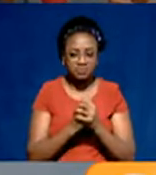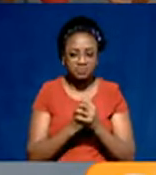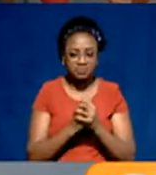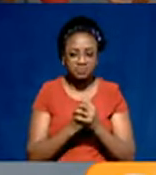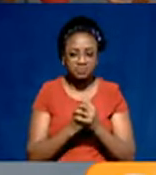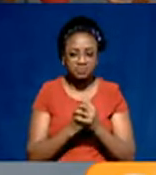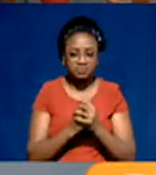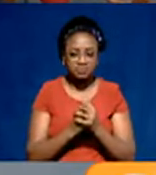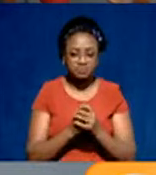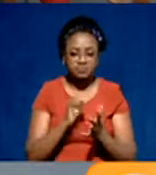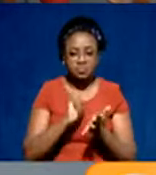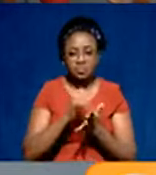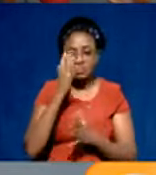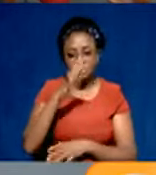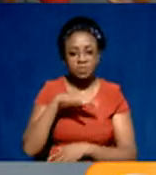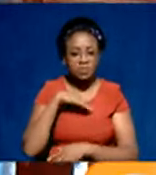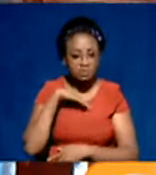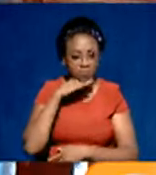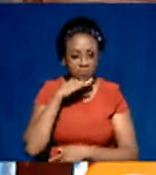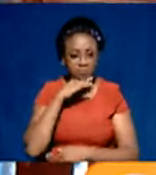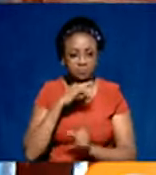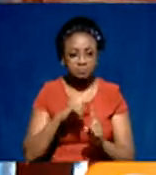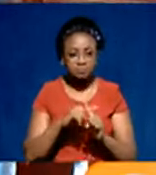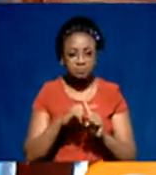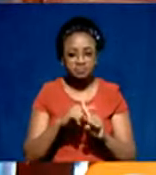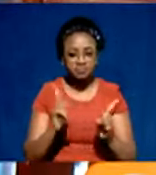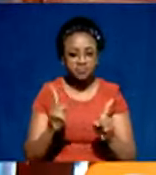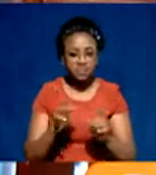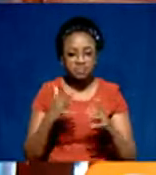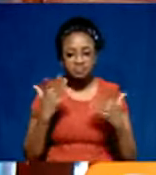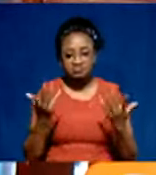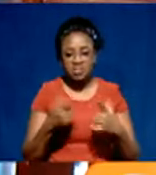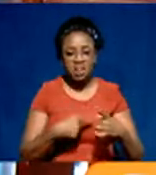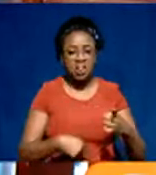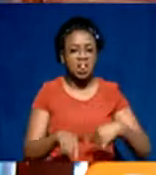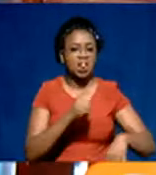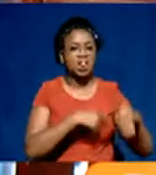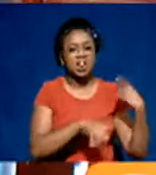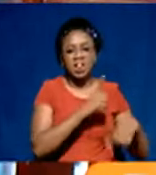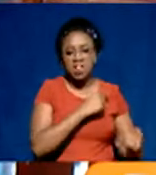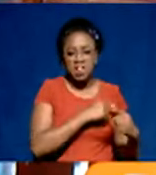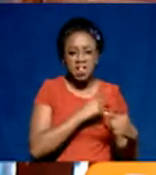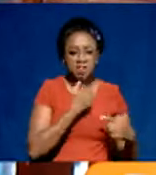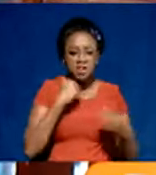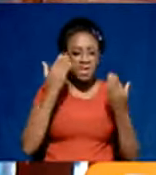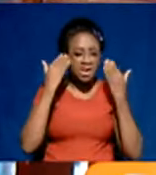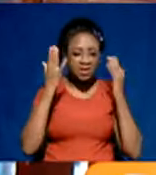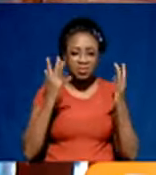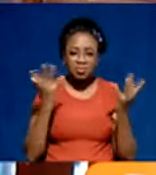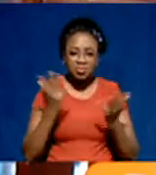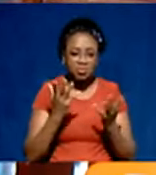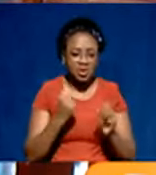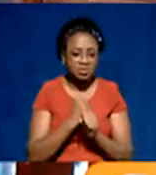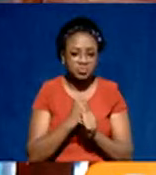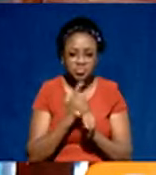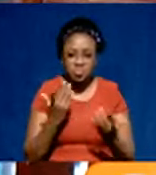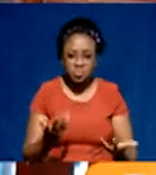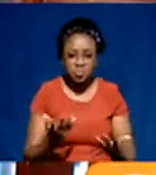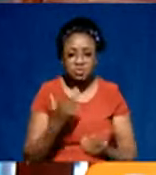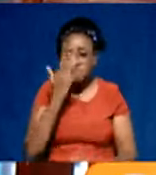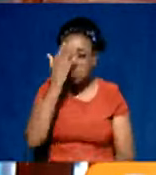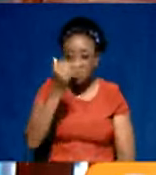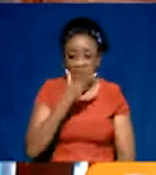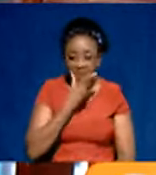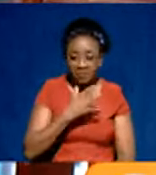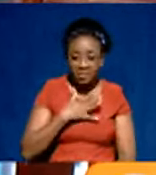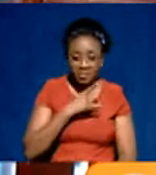so that caused the death. But all of a sudden we went back. I did not know even where to start at first because he was the one who